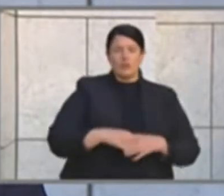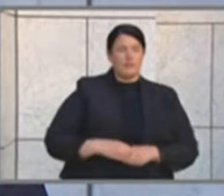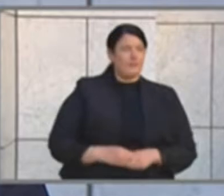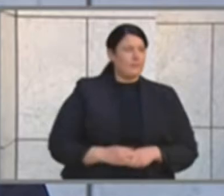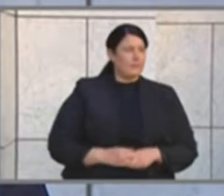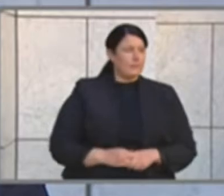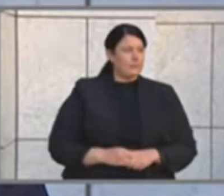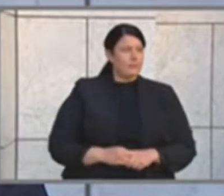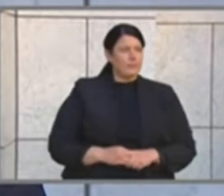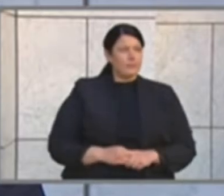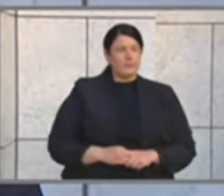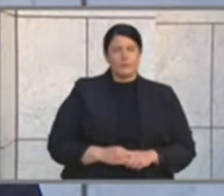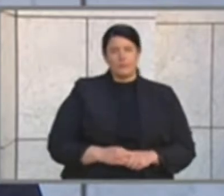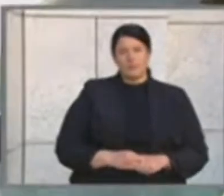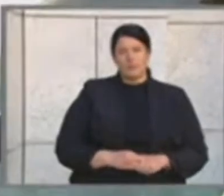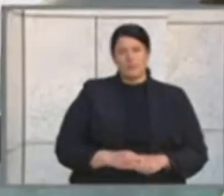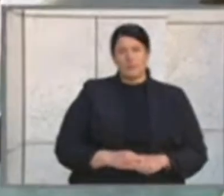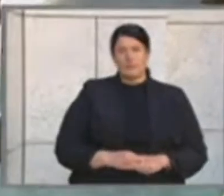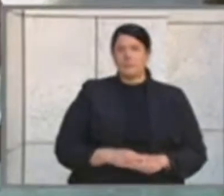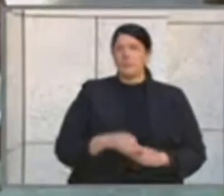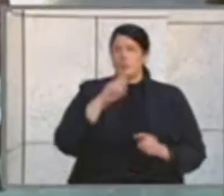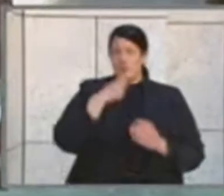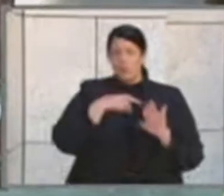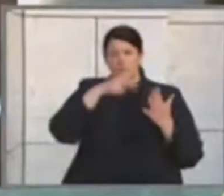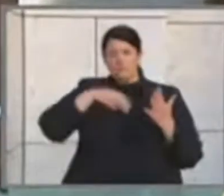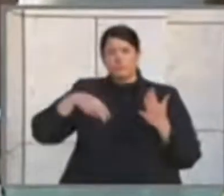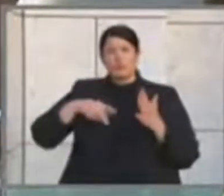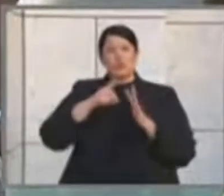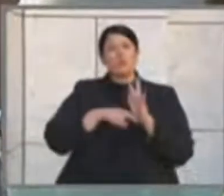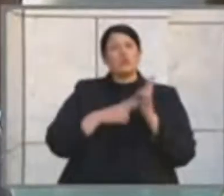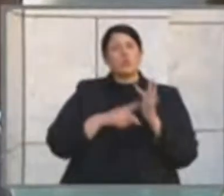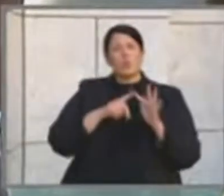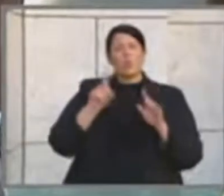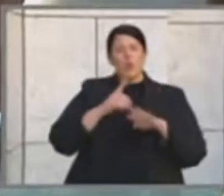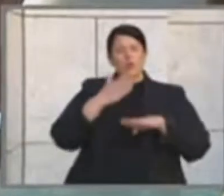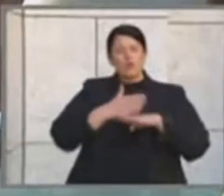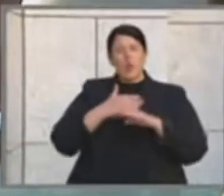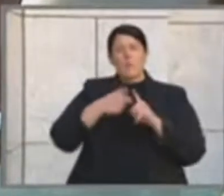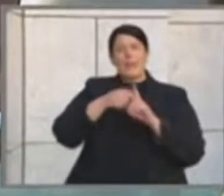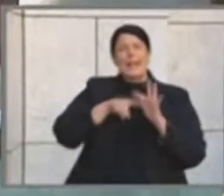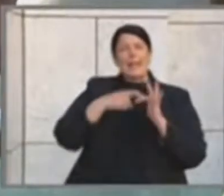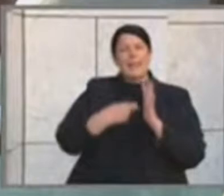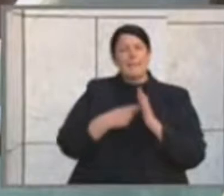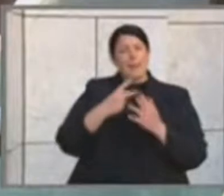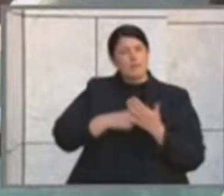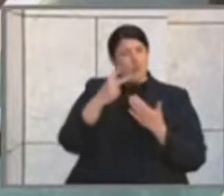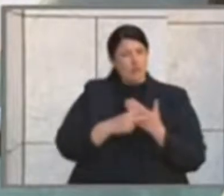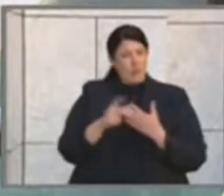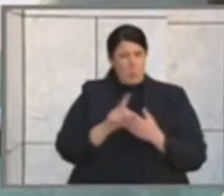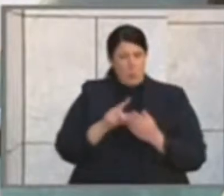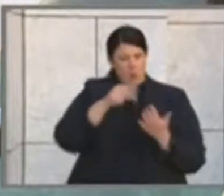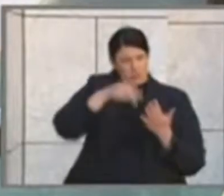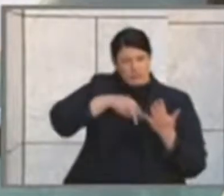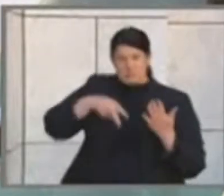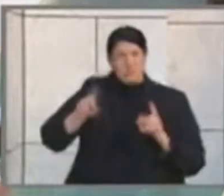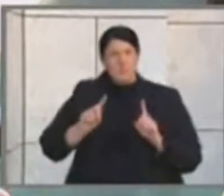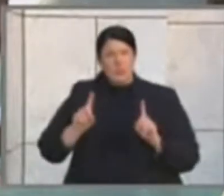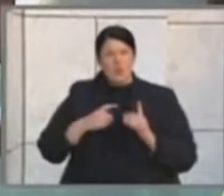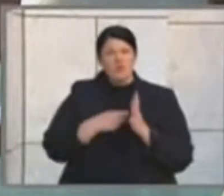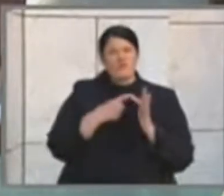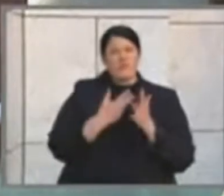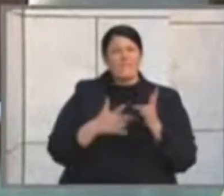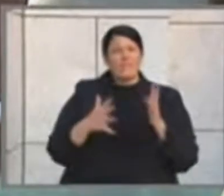You've said that there'll be a review of the JobKeeper program in June. What will that review encompass? Will it look at the possibility